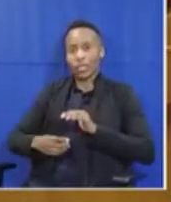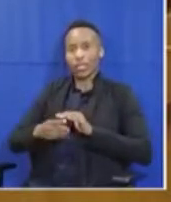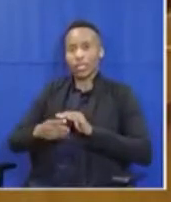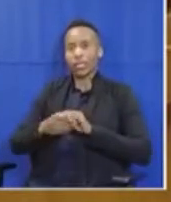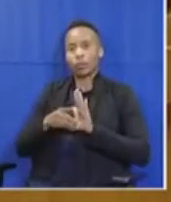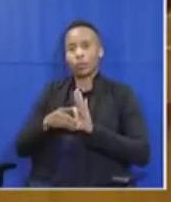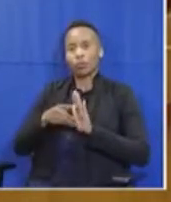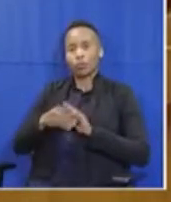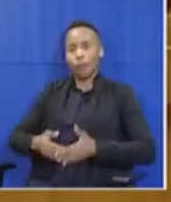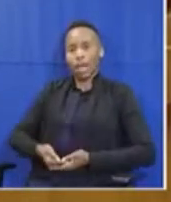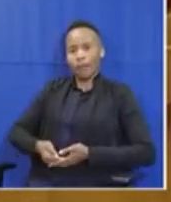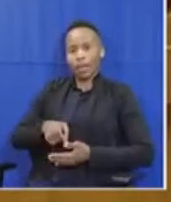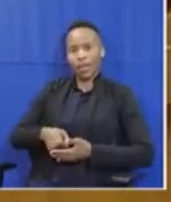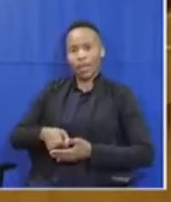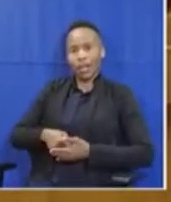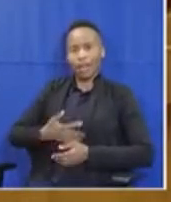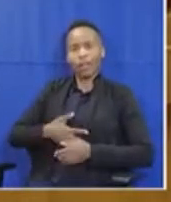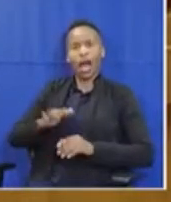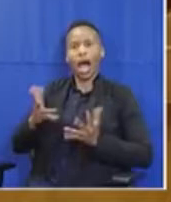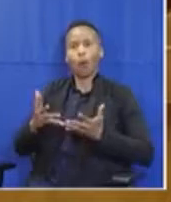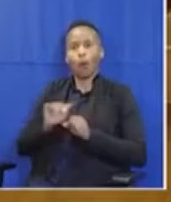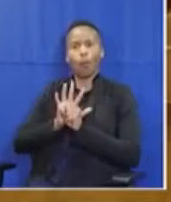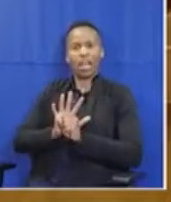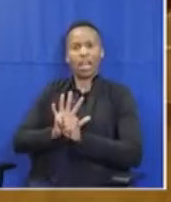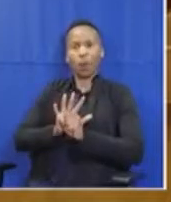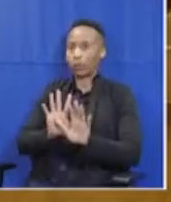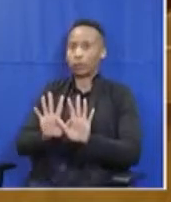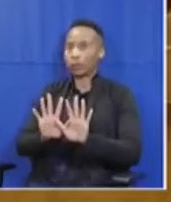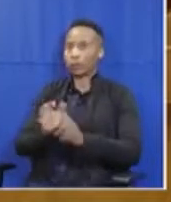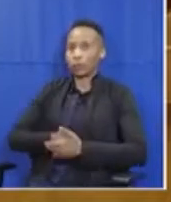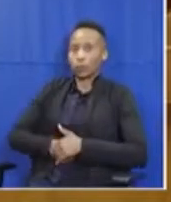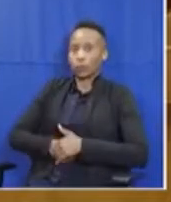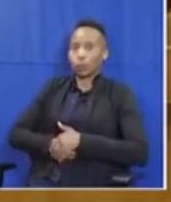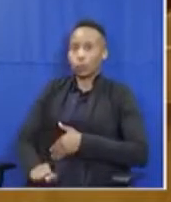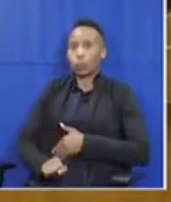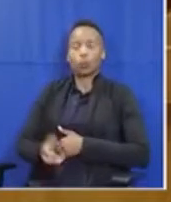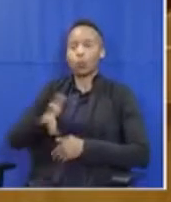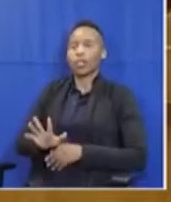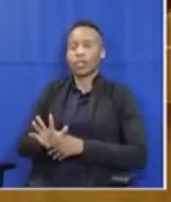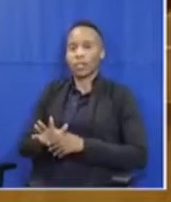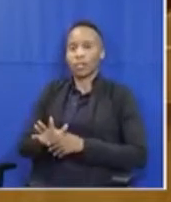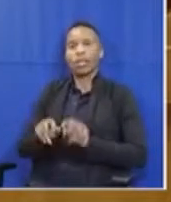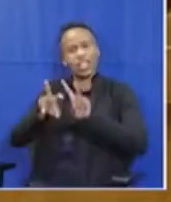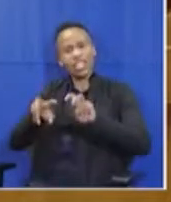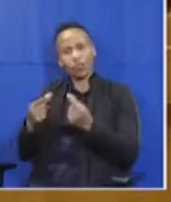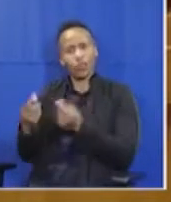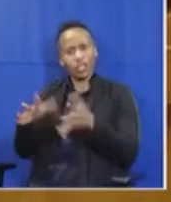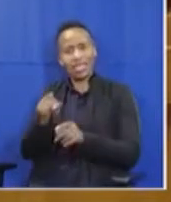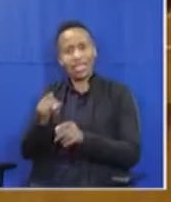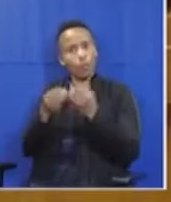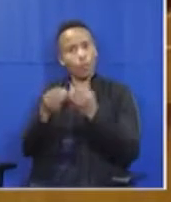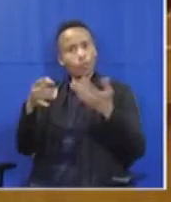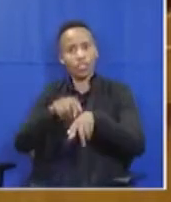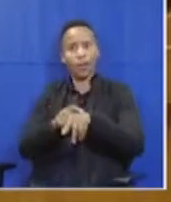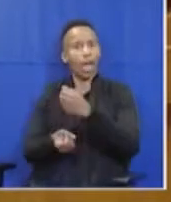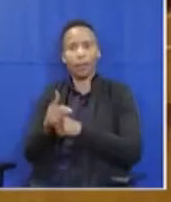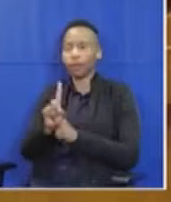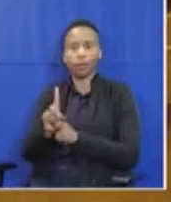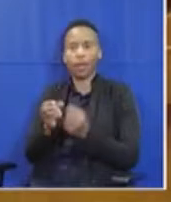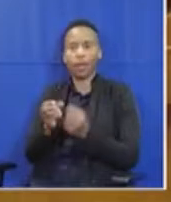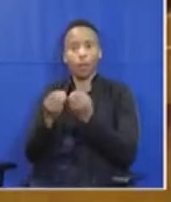she will feel pressure not to go ahead with the termination. Now, in terms of research done, this does not often happen. It doesn't